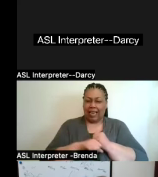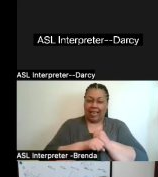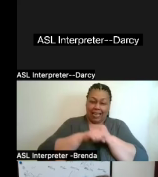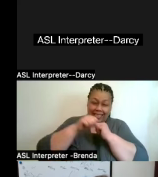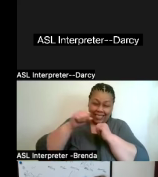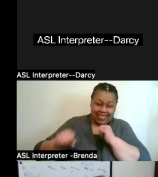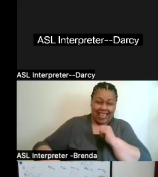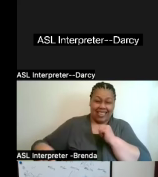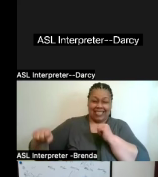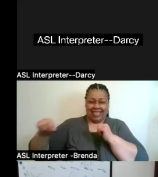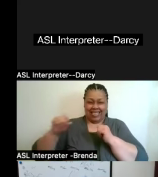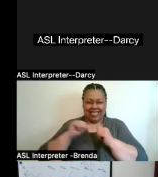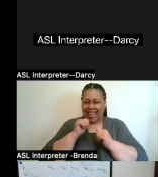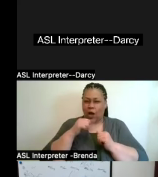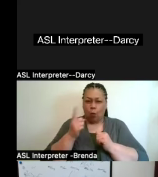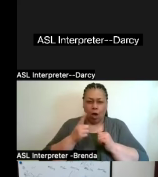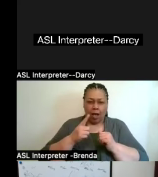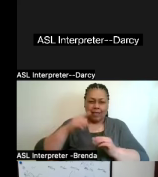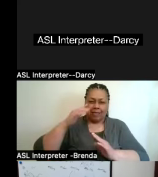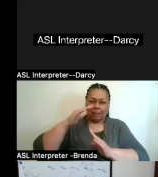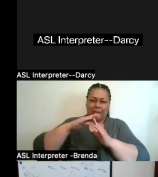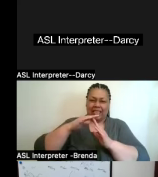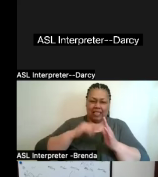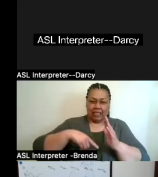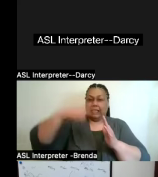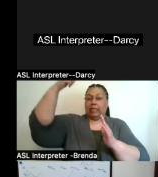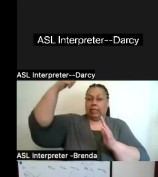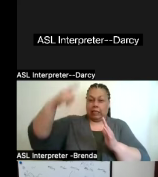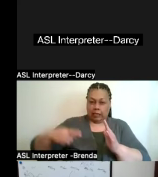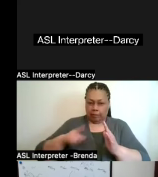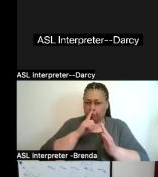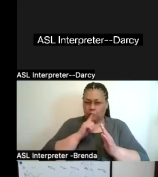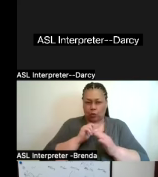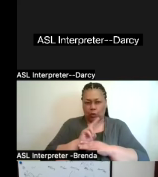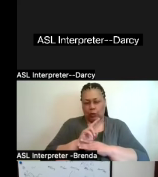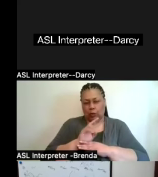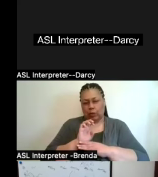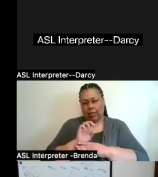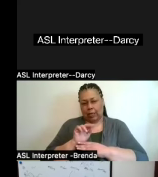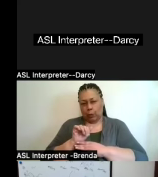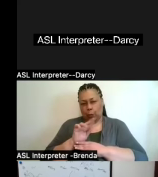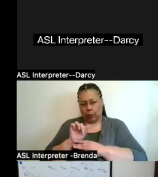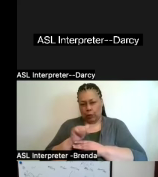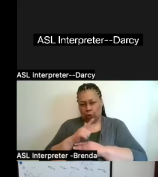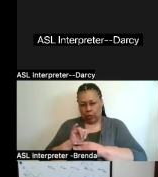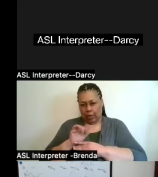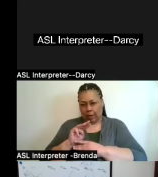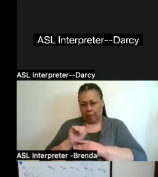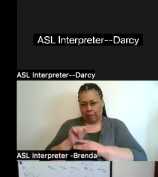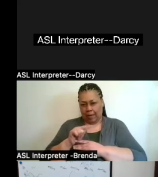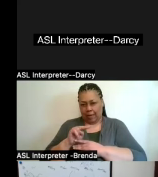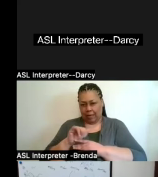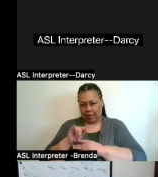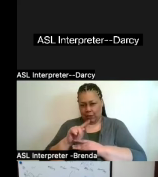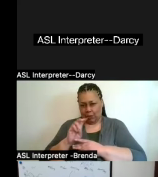isn't really one peak to it. So we wanted to use something called energy magnitude, which just